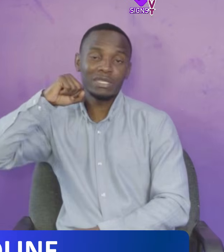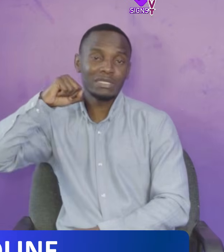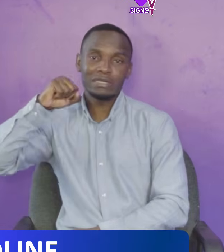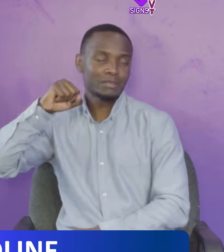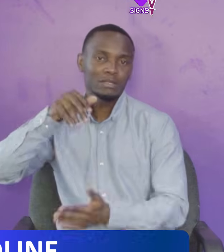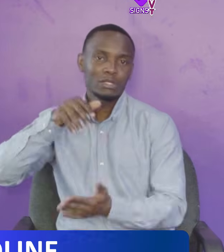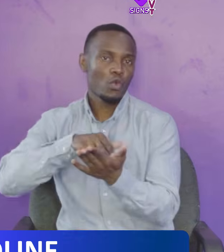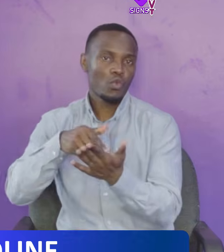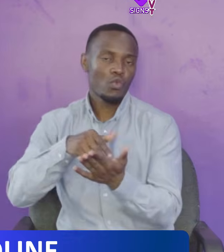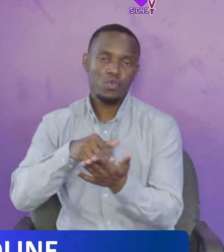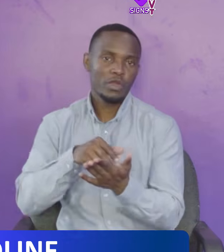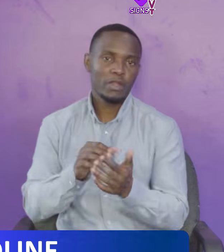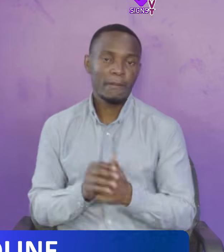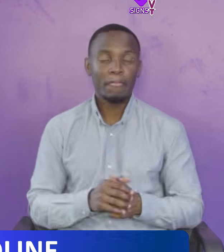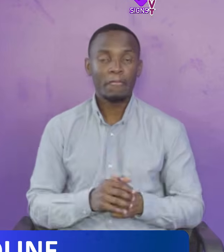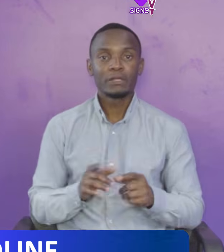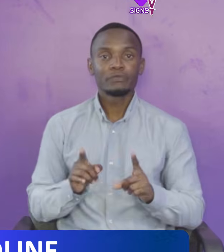aid